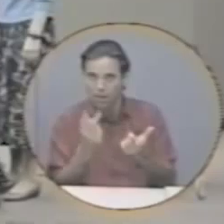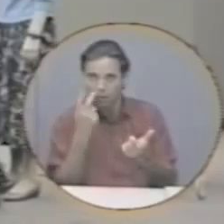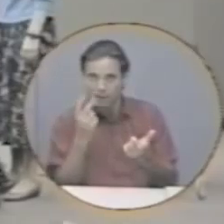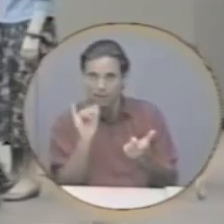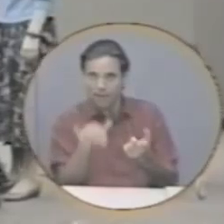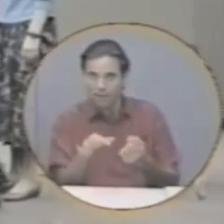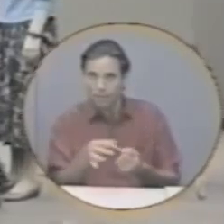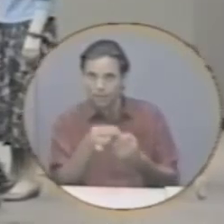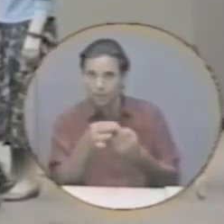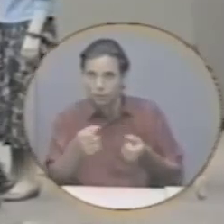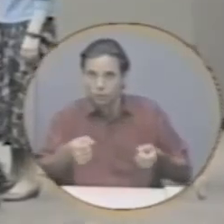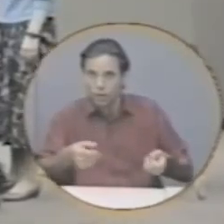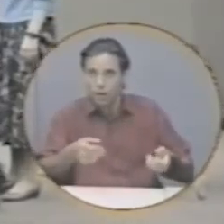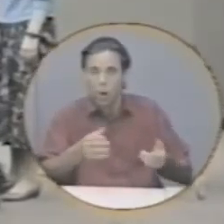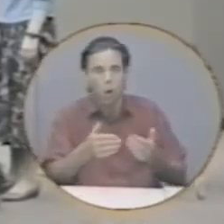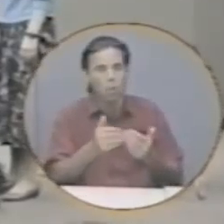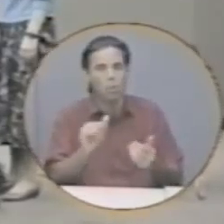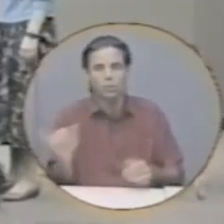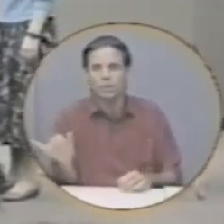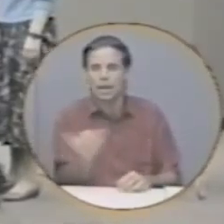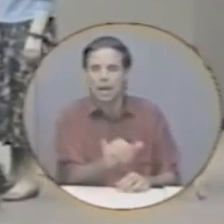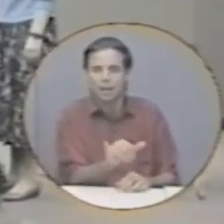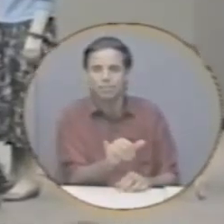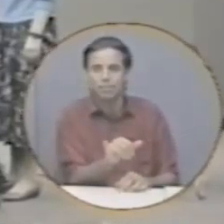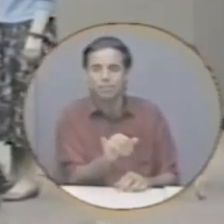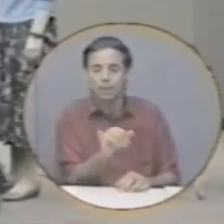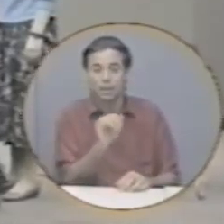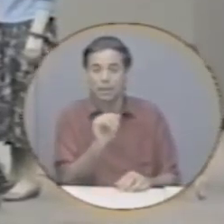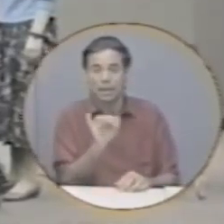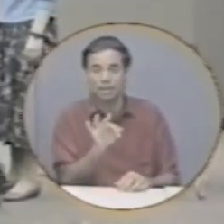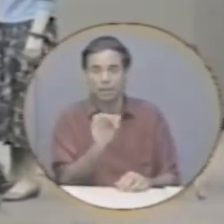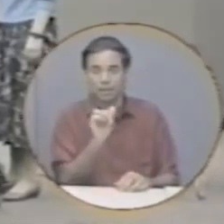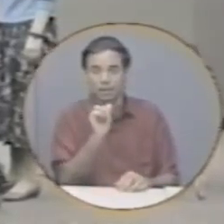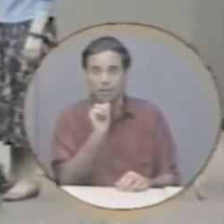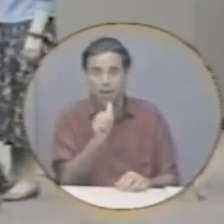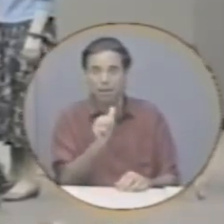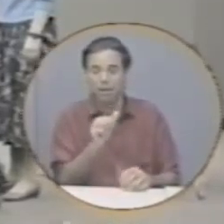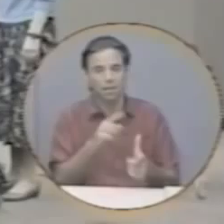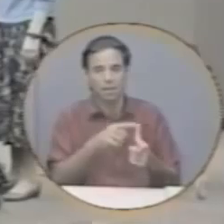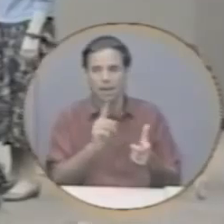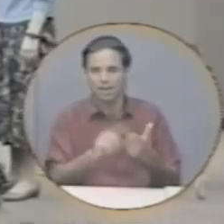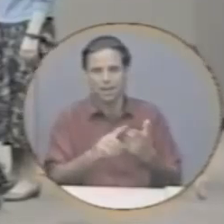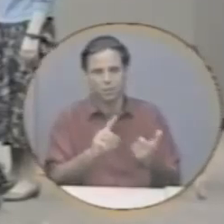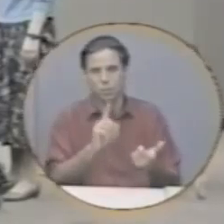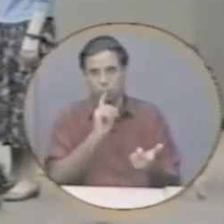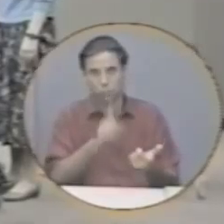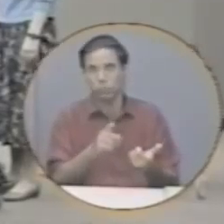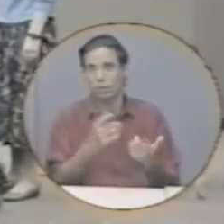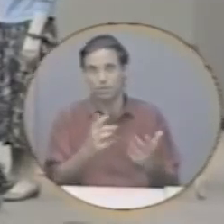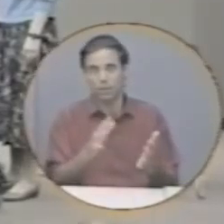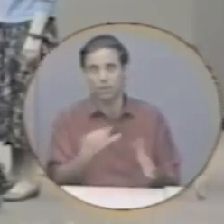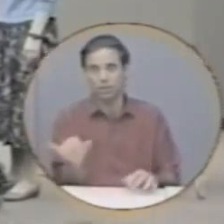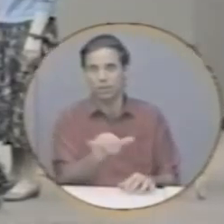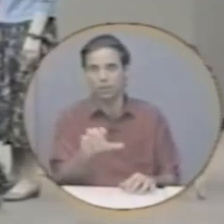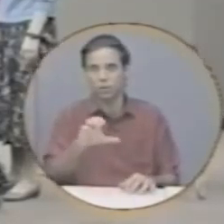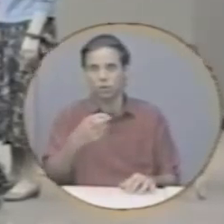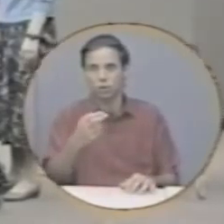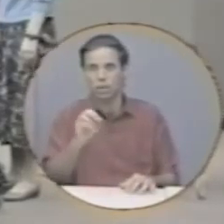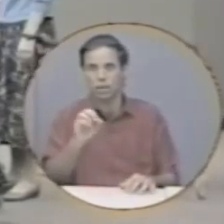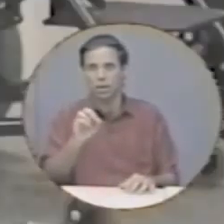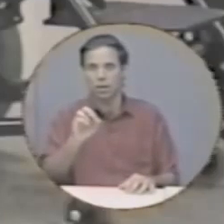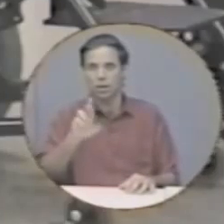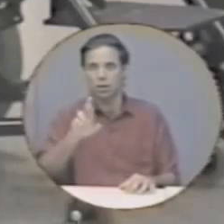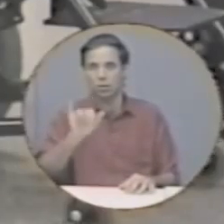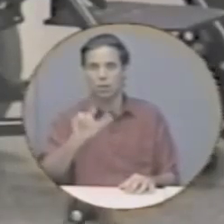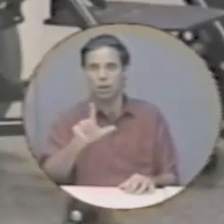this particular chair are almost identical, if not they are identical, to the chair that Cheryl was in. Right. It's made by the same